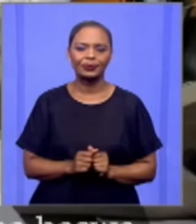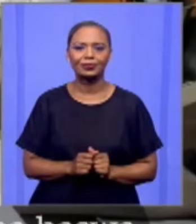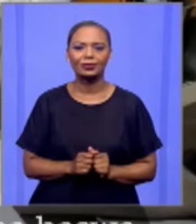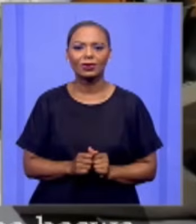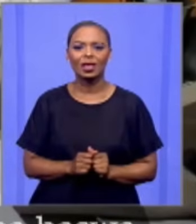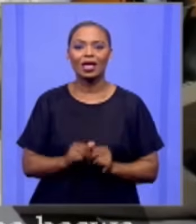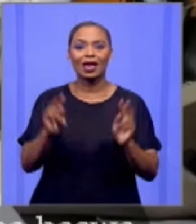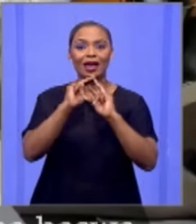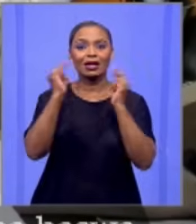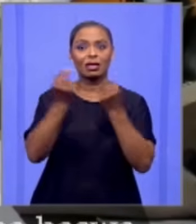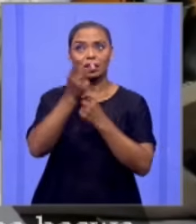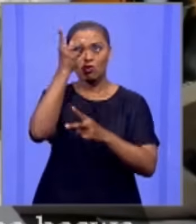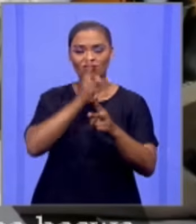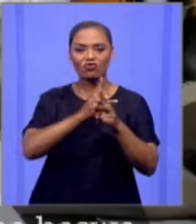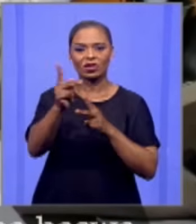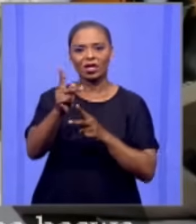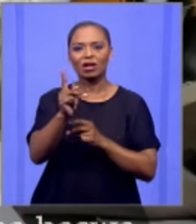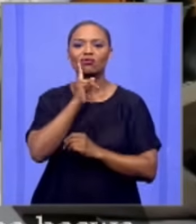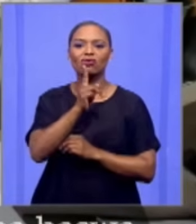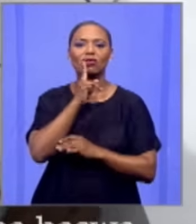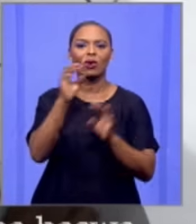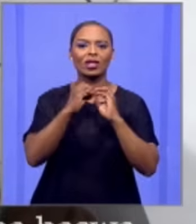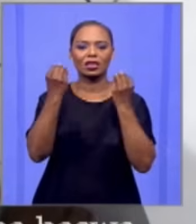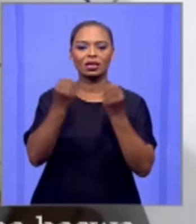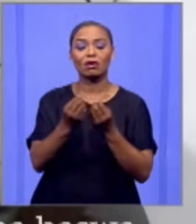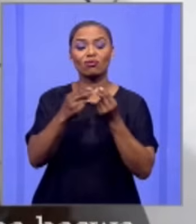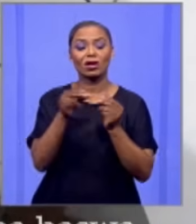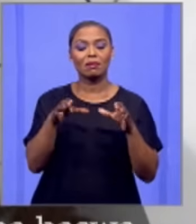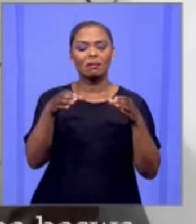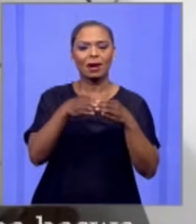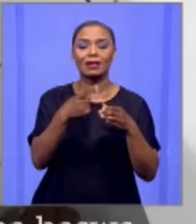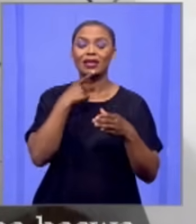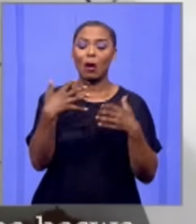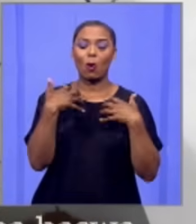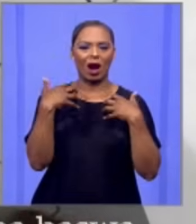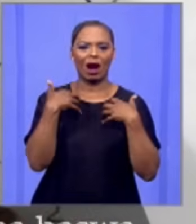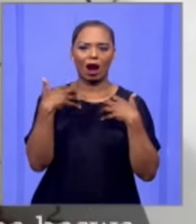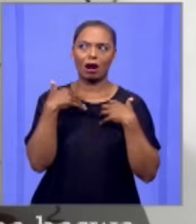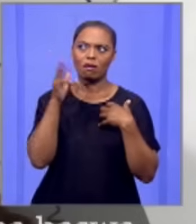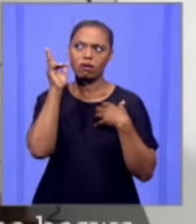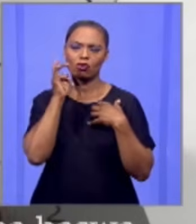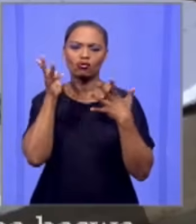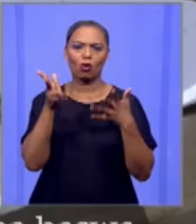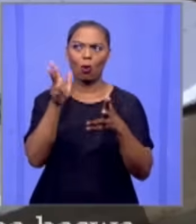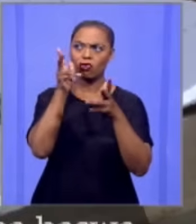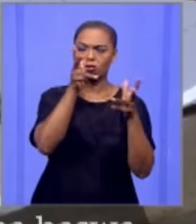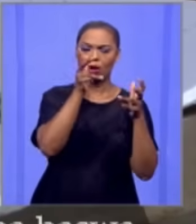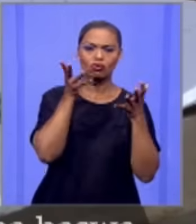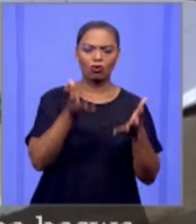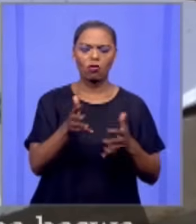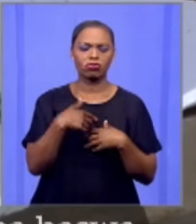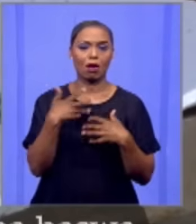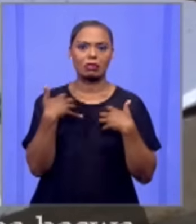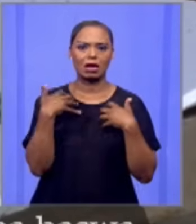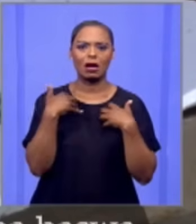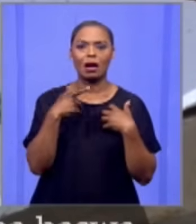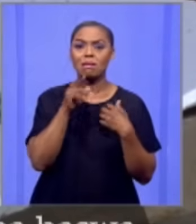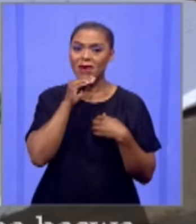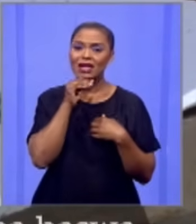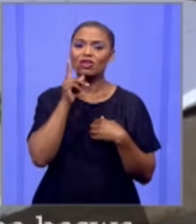National Professional Teachers Organization of South Africa NAPTOSA e re taba ye ke tlhoba boroko. E re se se ka dira gore barutiši ba